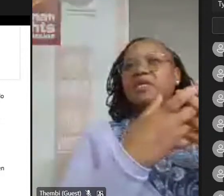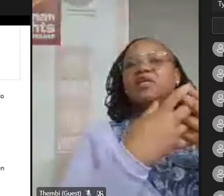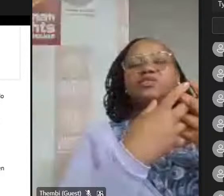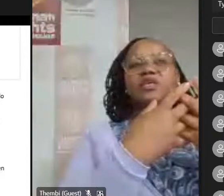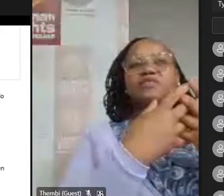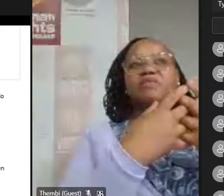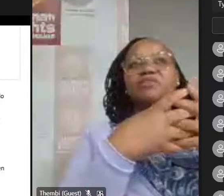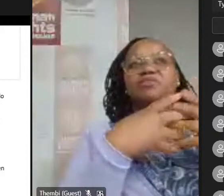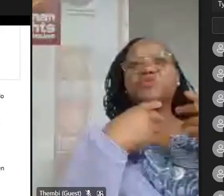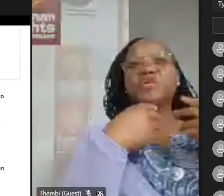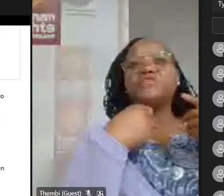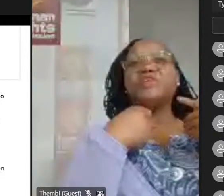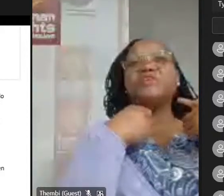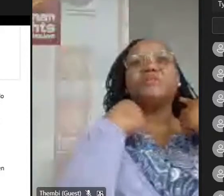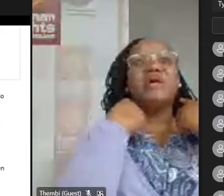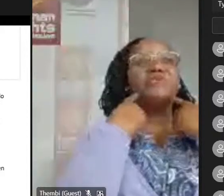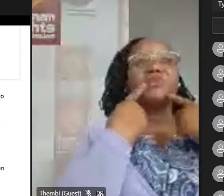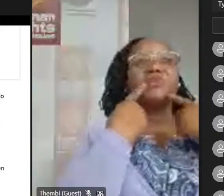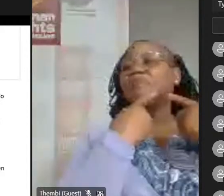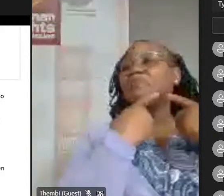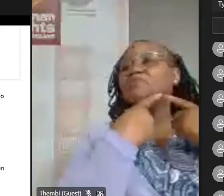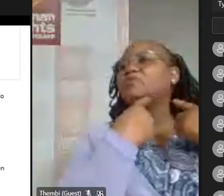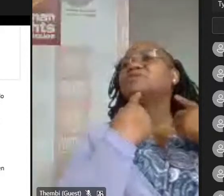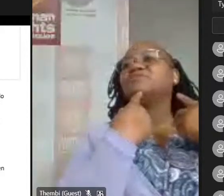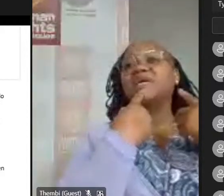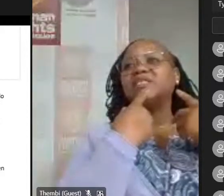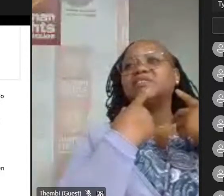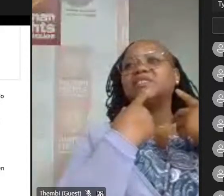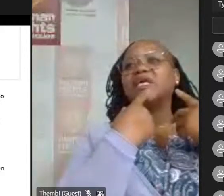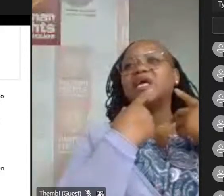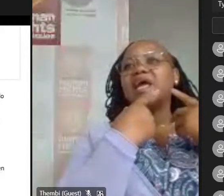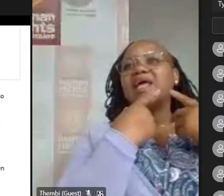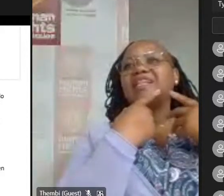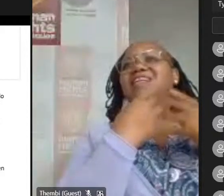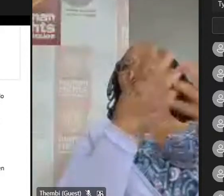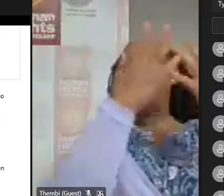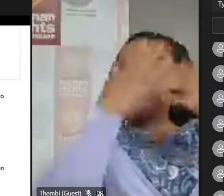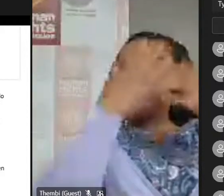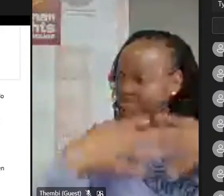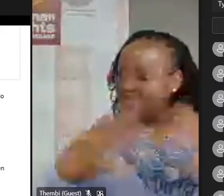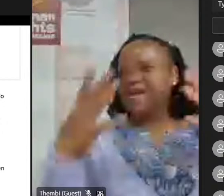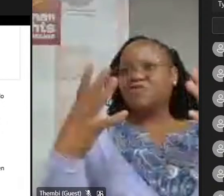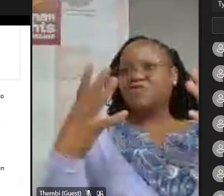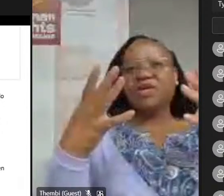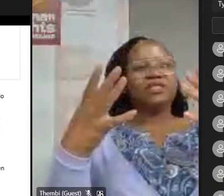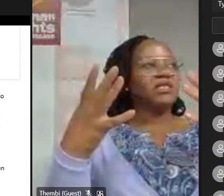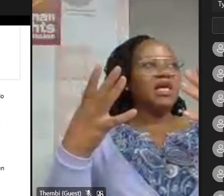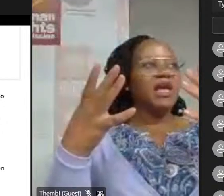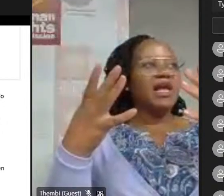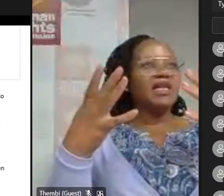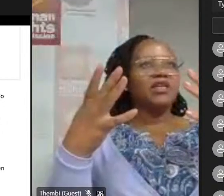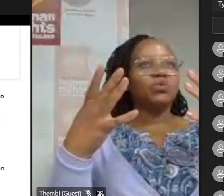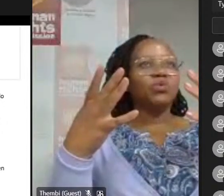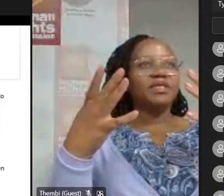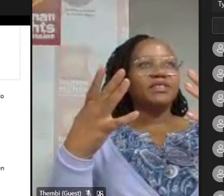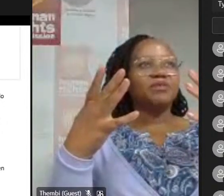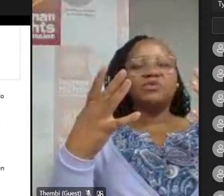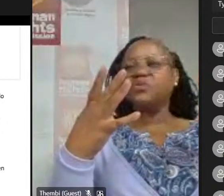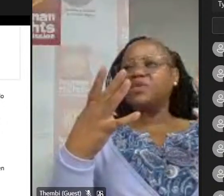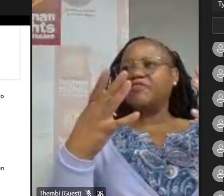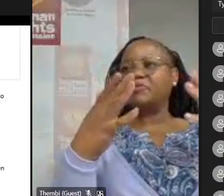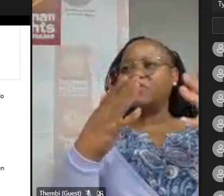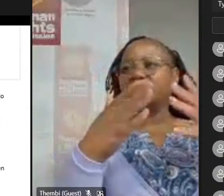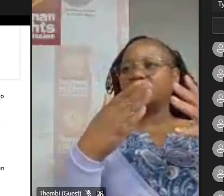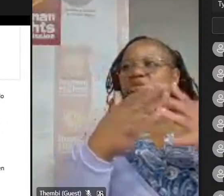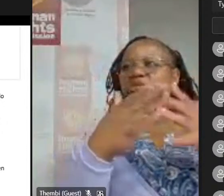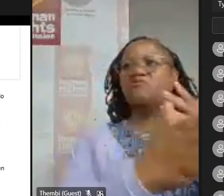etc. So if I'm going through that job, I have to come with those markings, and then yet I'm clean, I have washed, and then the school says I'm not